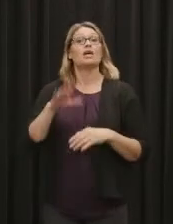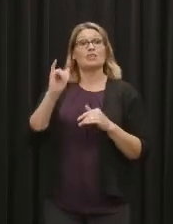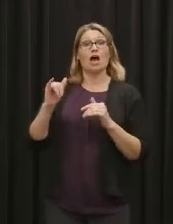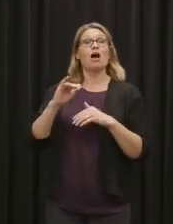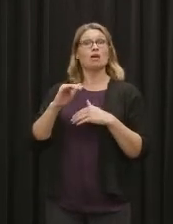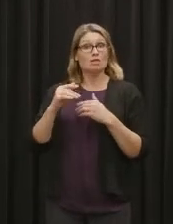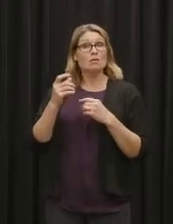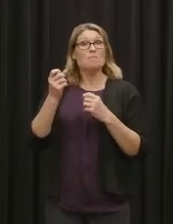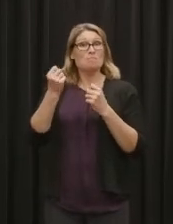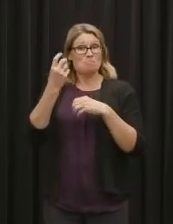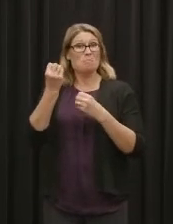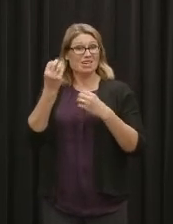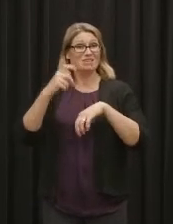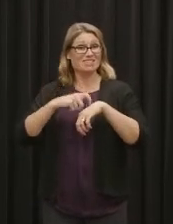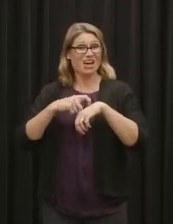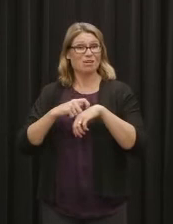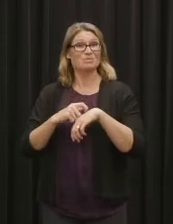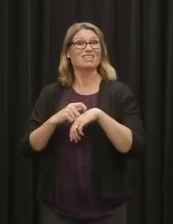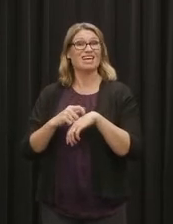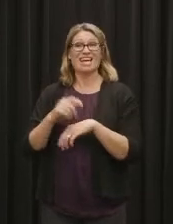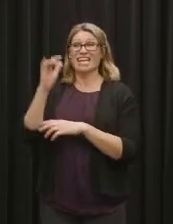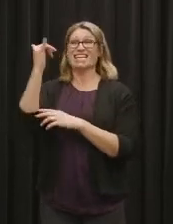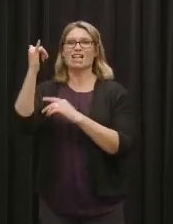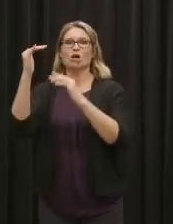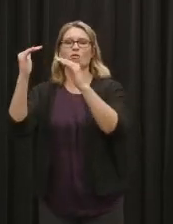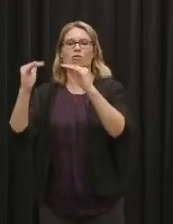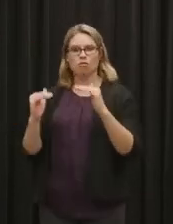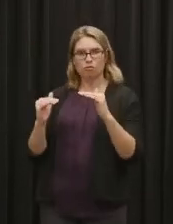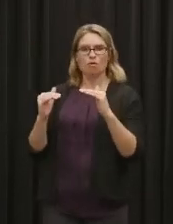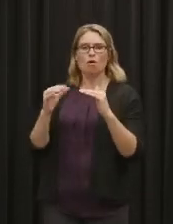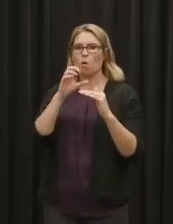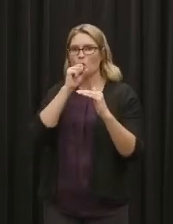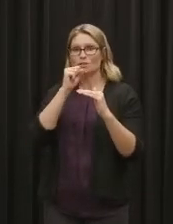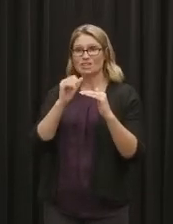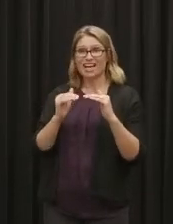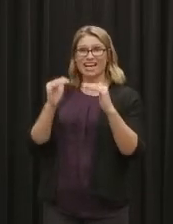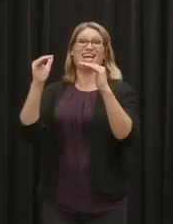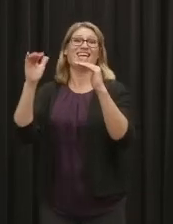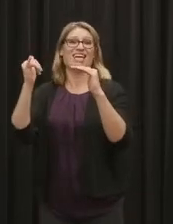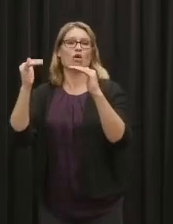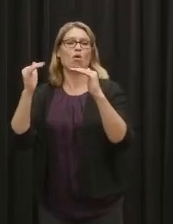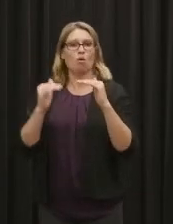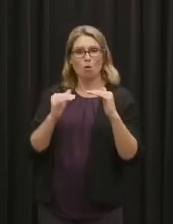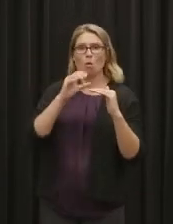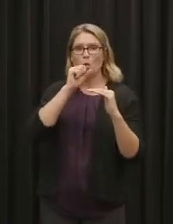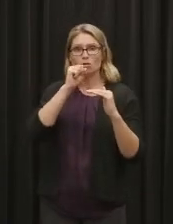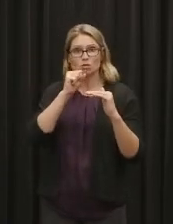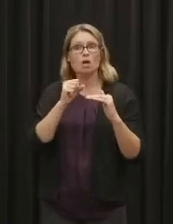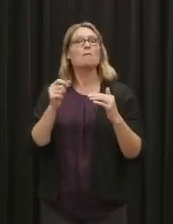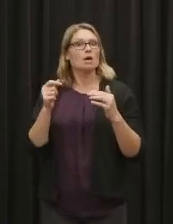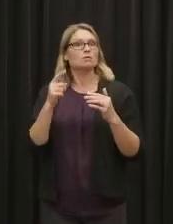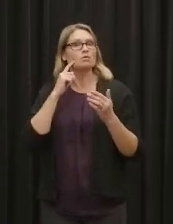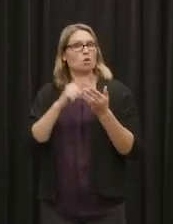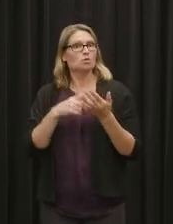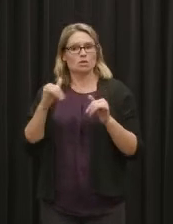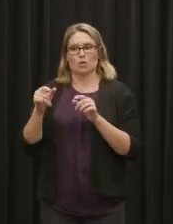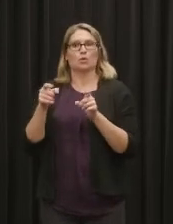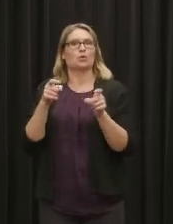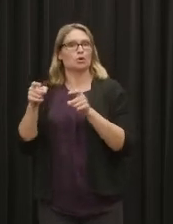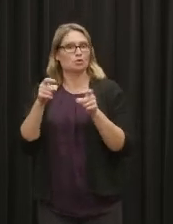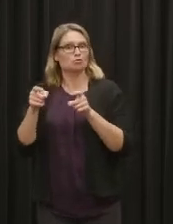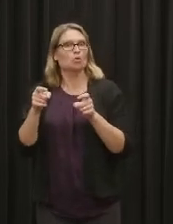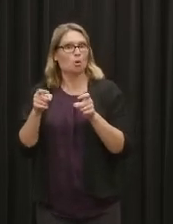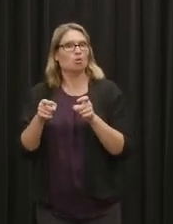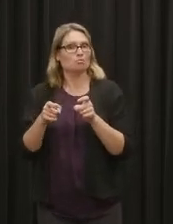orange level several times since our province came out of lockdown, we have been able to quickly get the situation under control